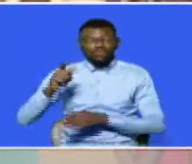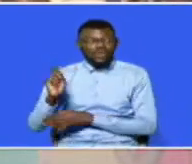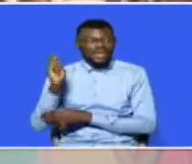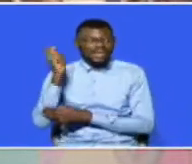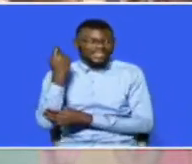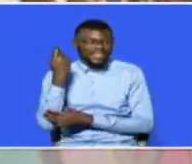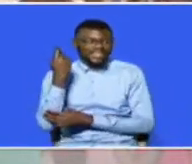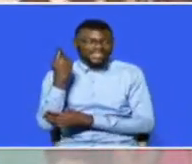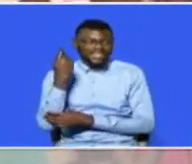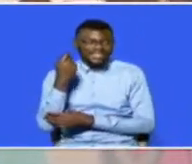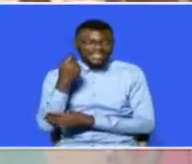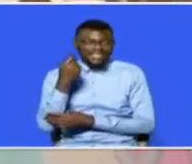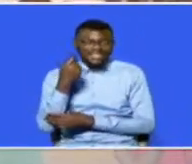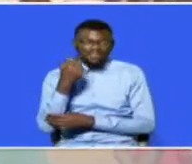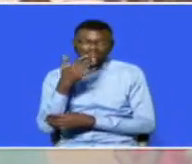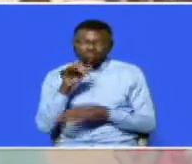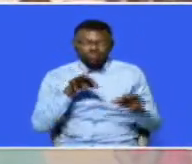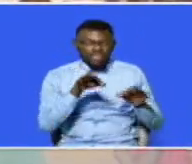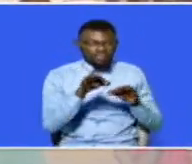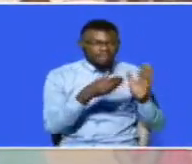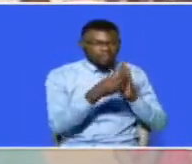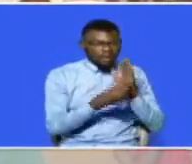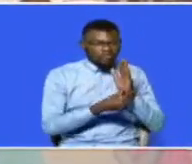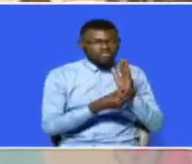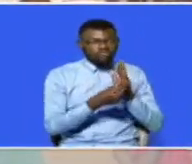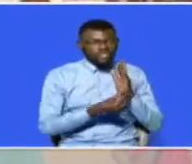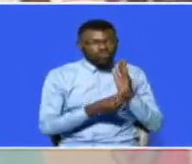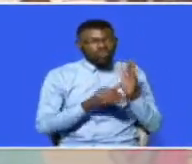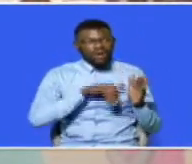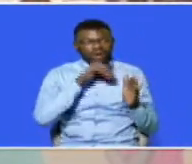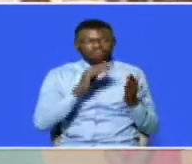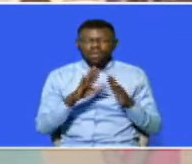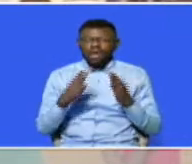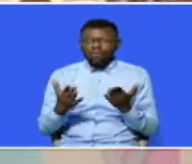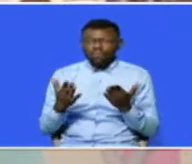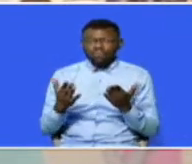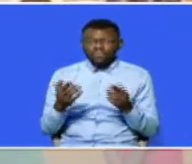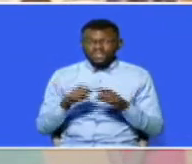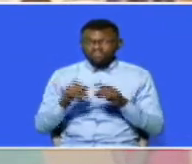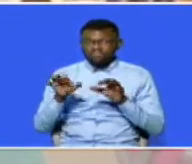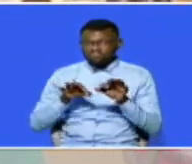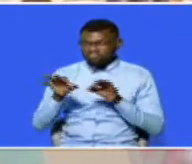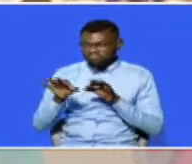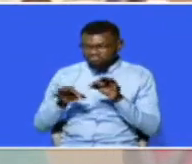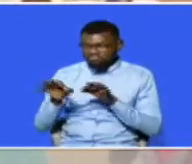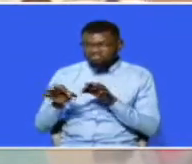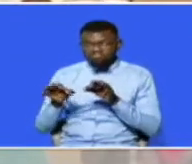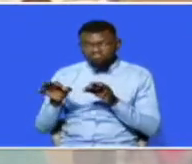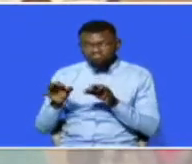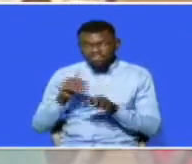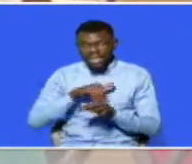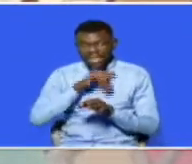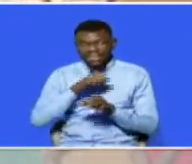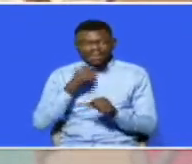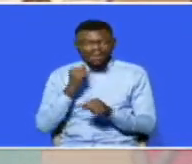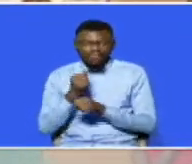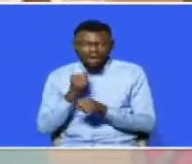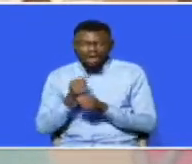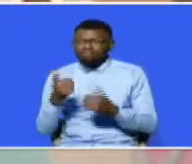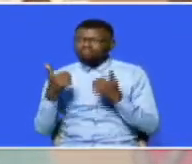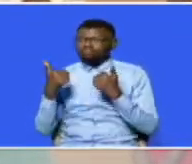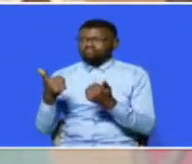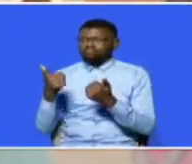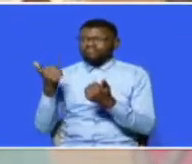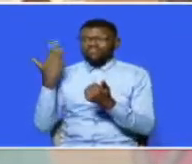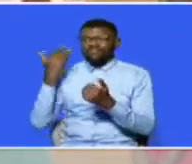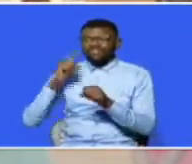the formation's manifesto to the residents, while showcasing her past record and that of her boss Raila Odinga while serving as ministers in